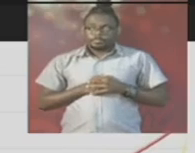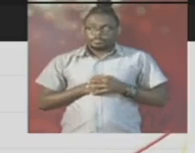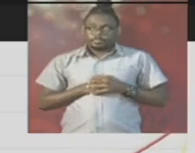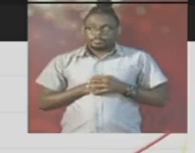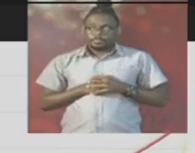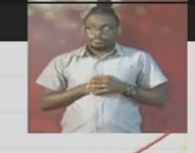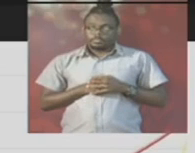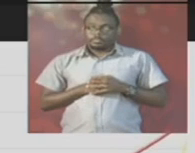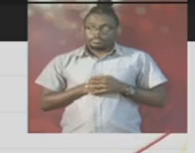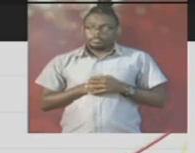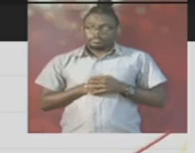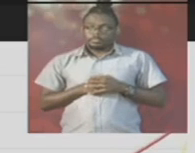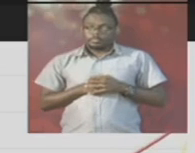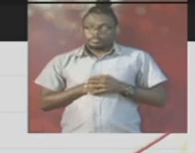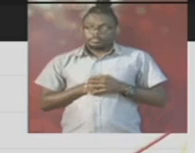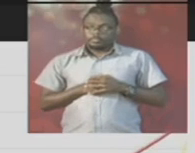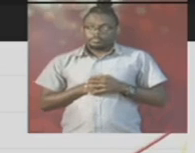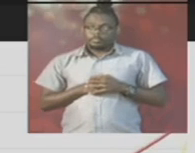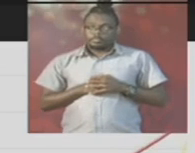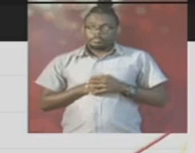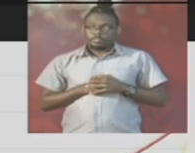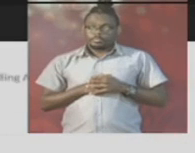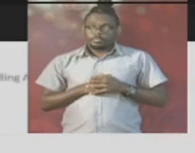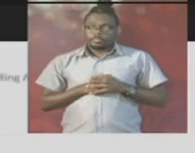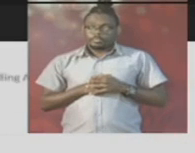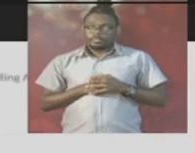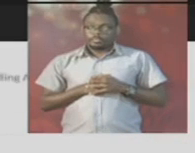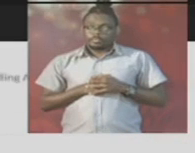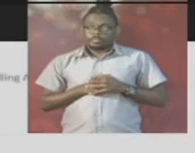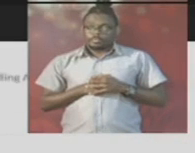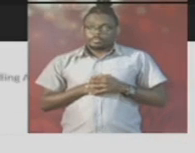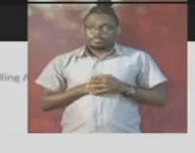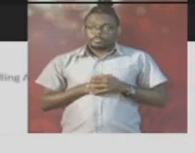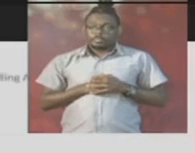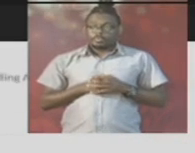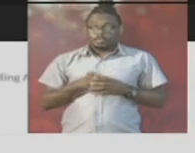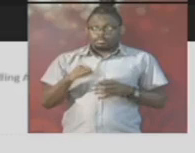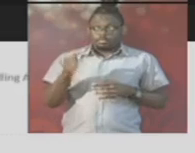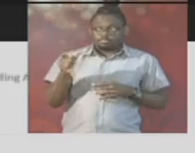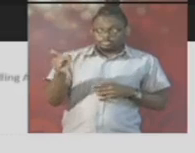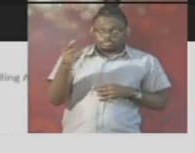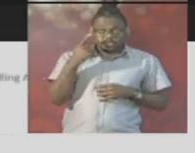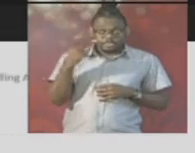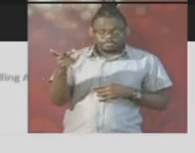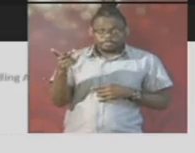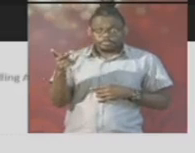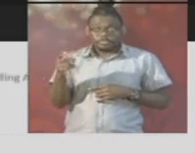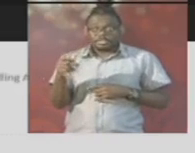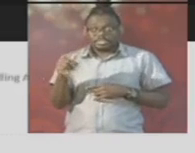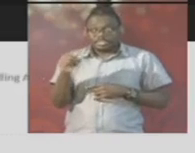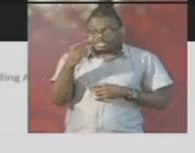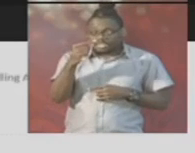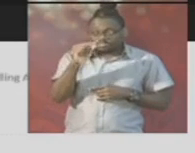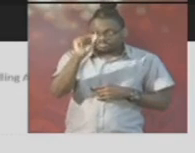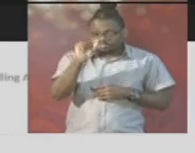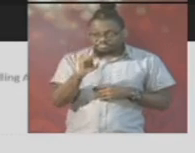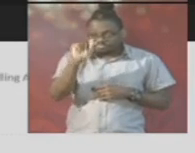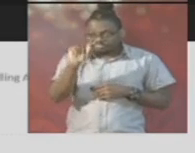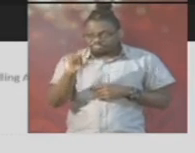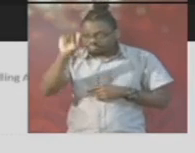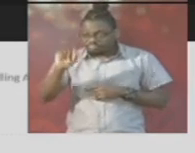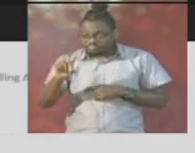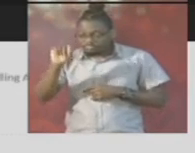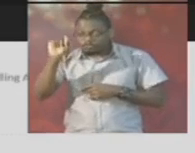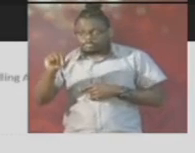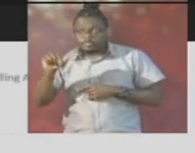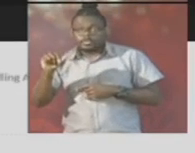curve or the epidemic curve, next slide, please, is that the rolling average, that dotted line that runs through this graph, has continued